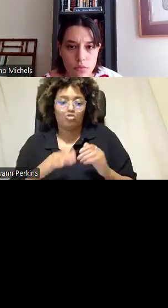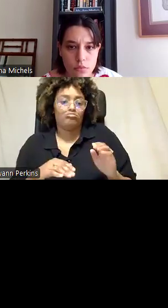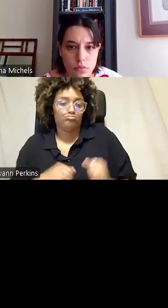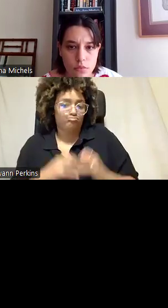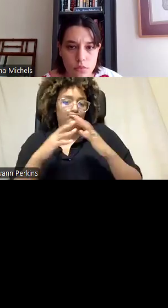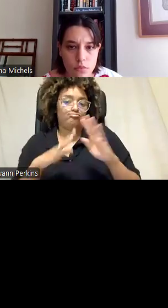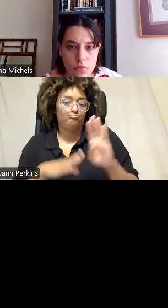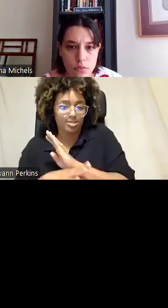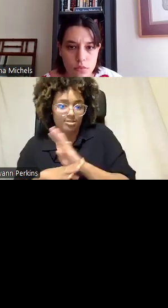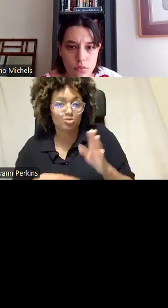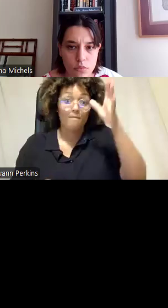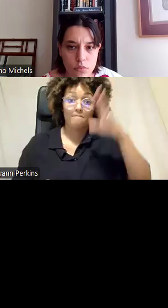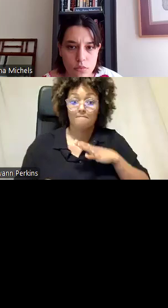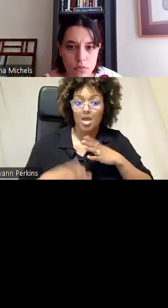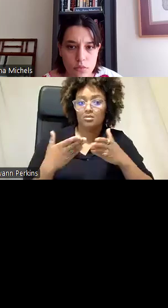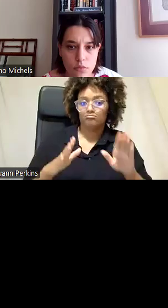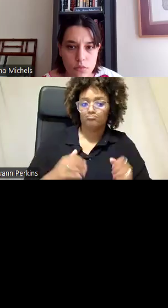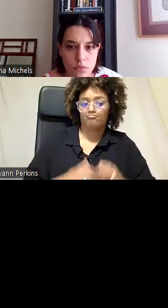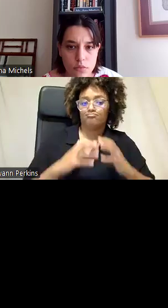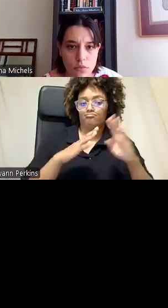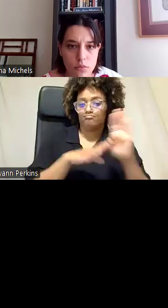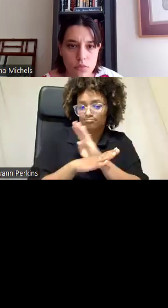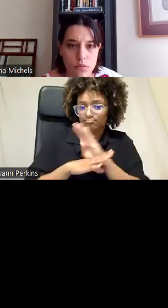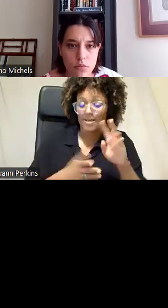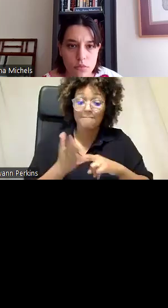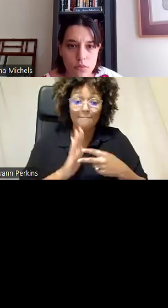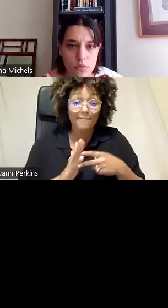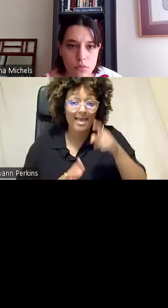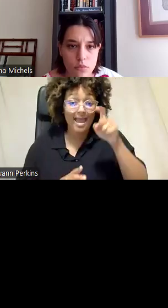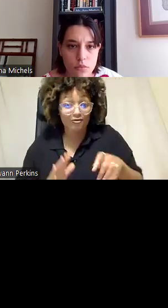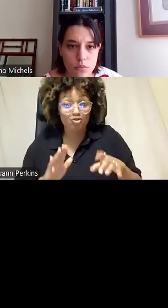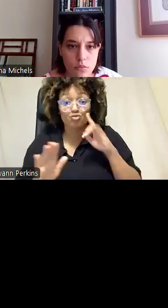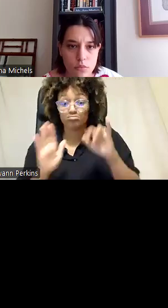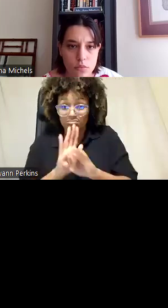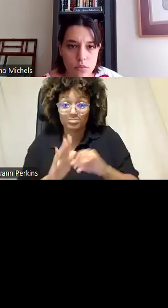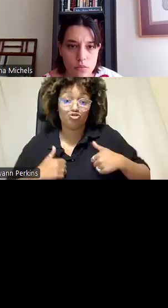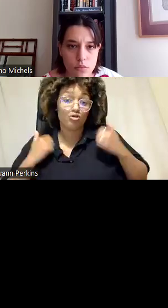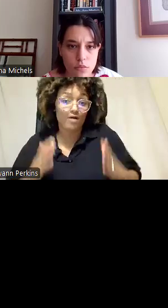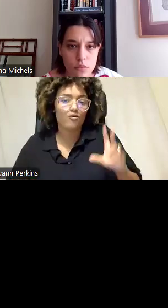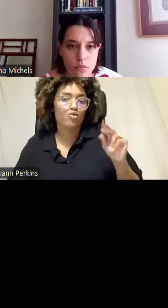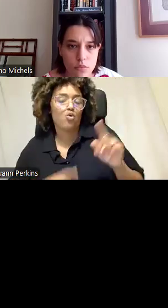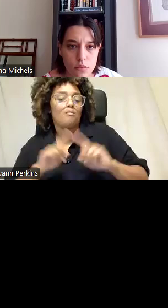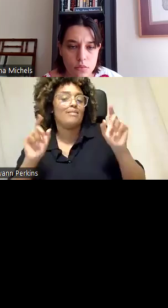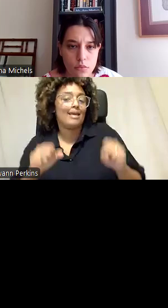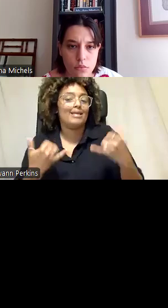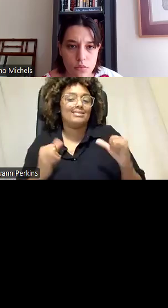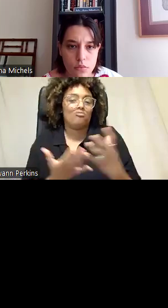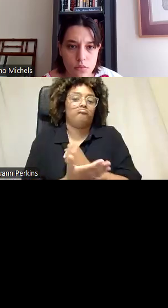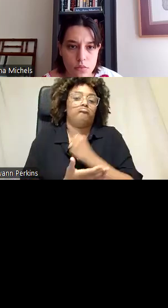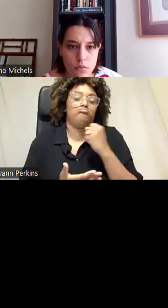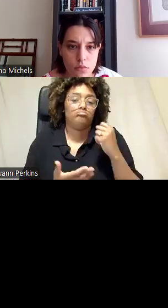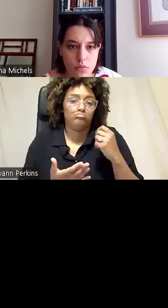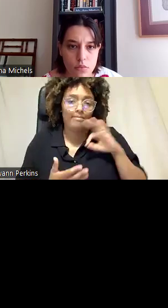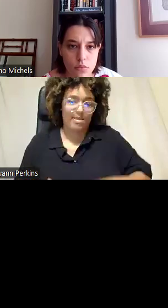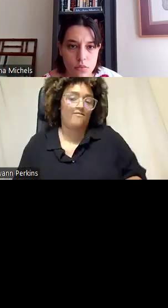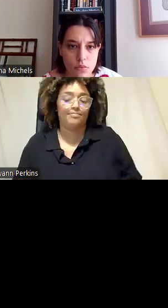in general start businesses, and so they don't have to say they're a survivor, but they'd still be able to go after those resources. Or if they're interested in